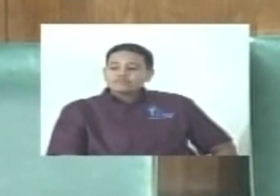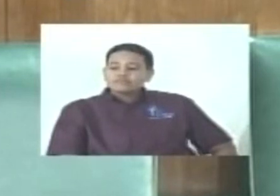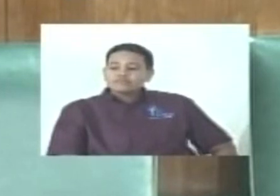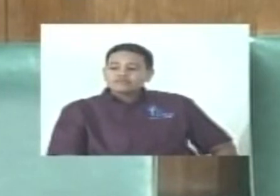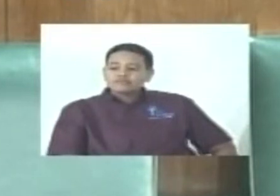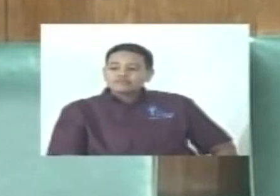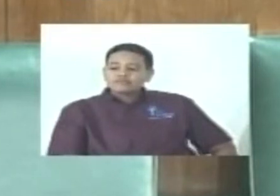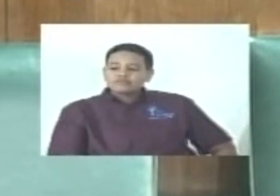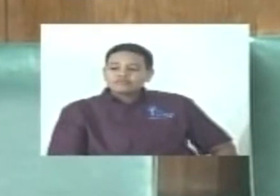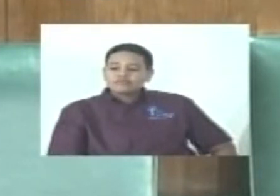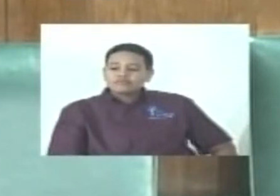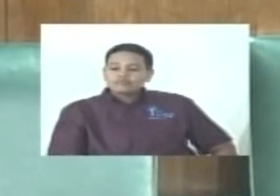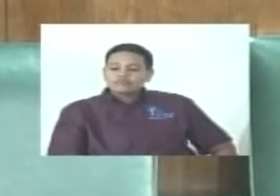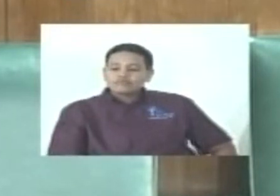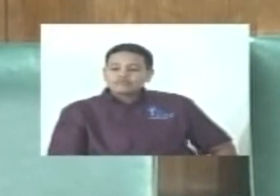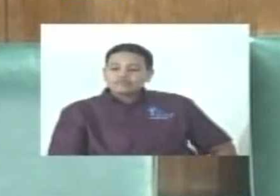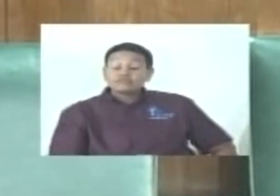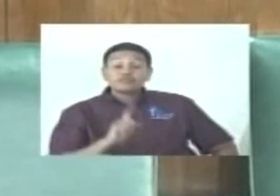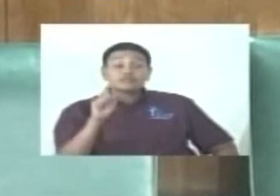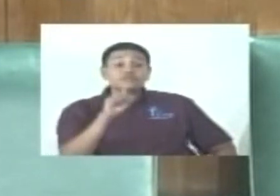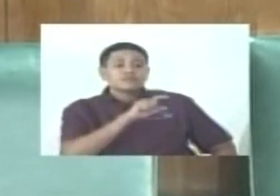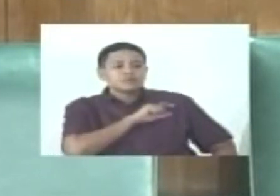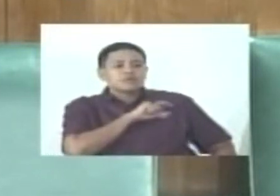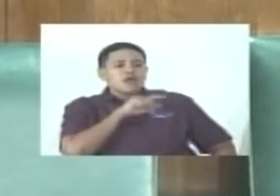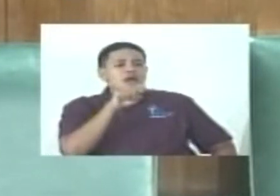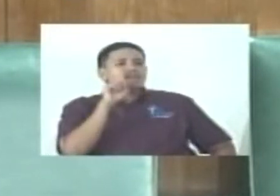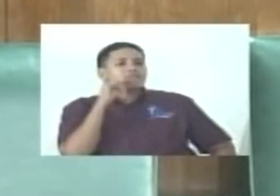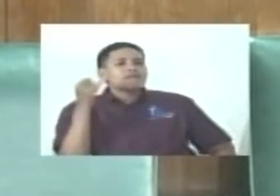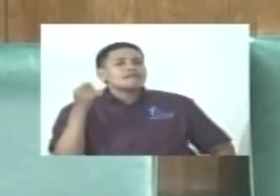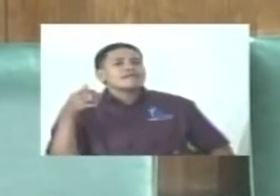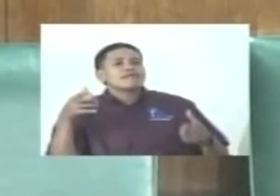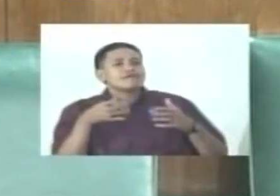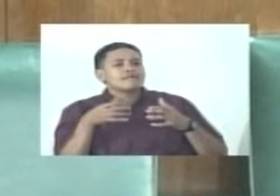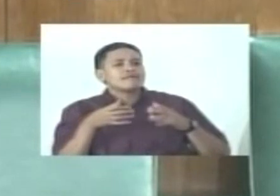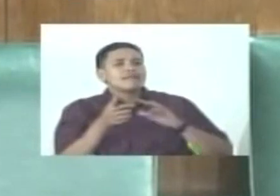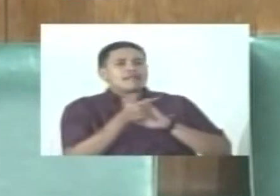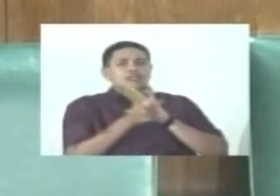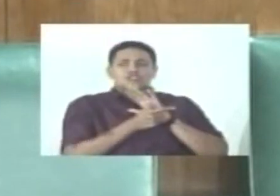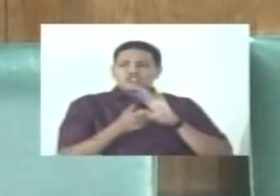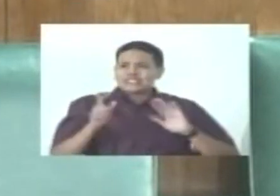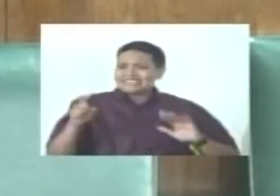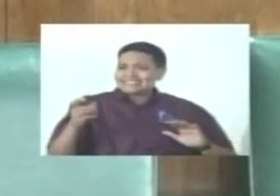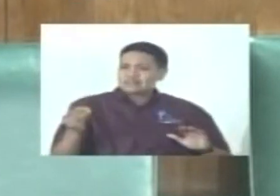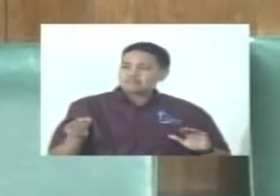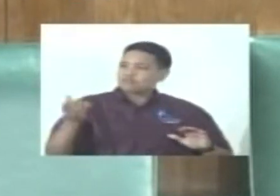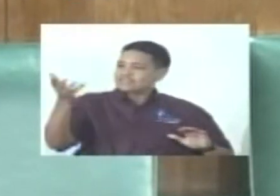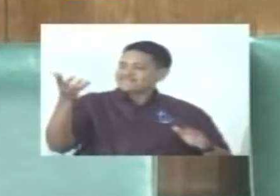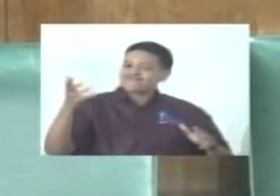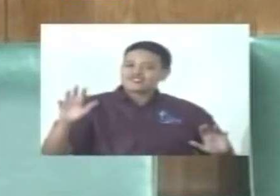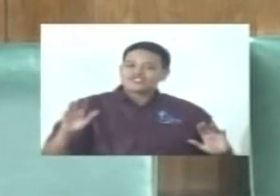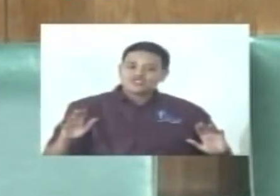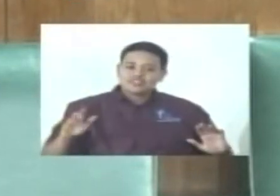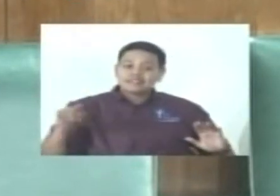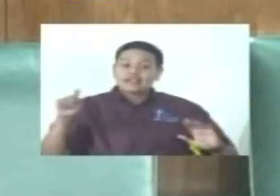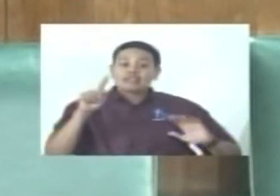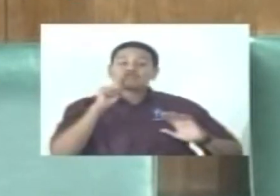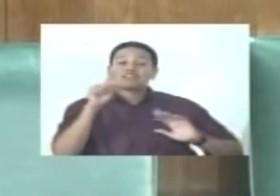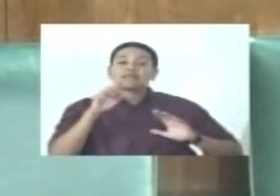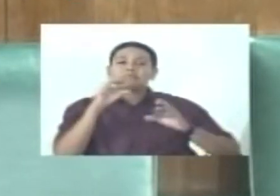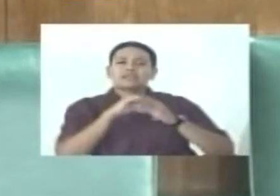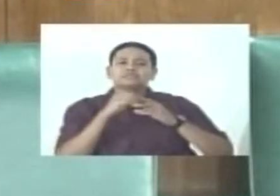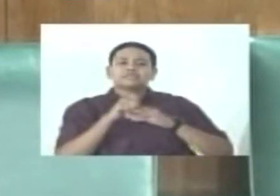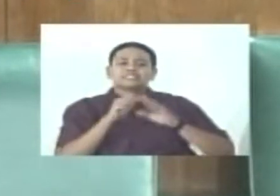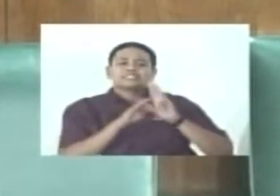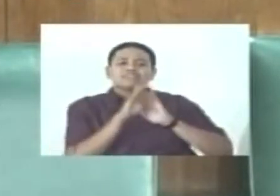Exactly. You ask the security force, ask for the anti-gang legislation. We gave it to them. They participated